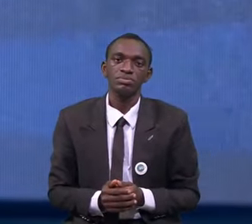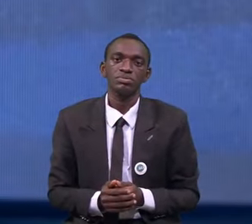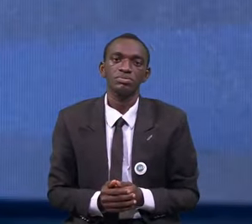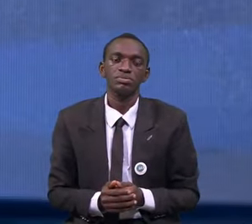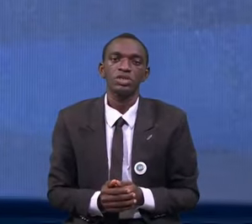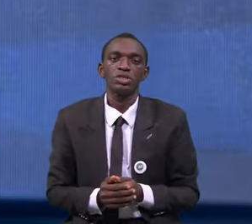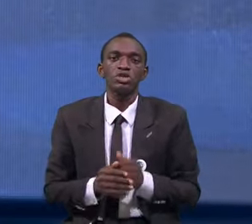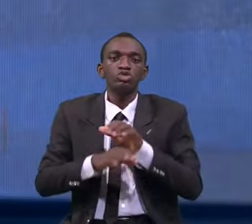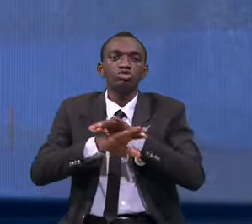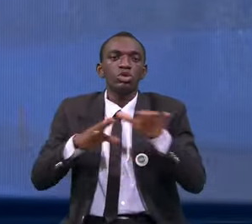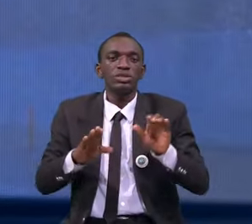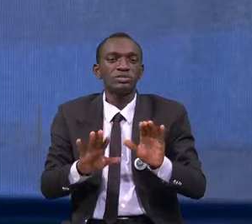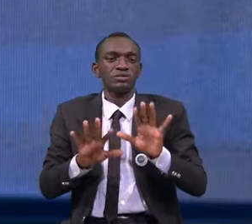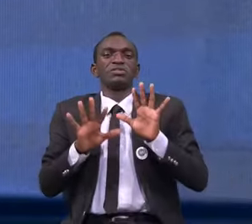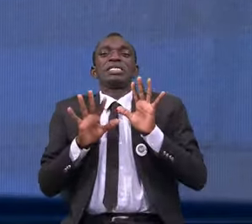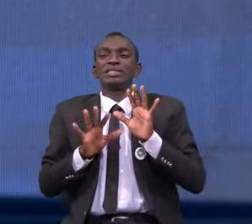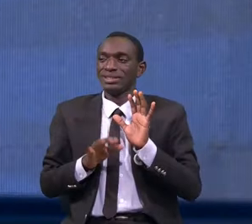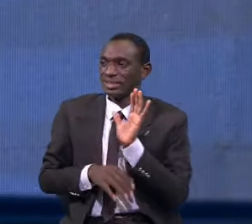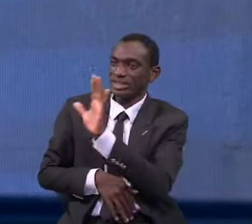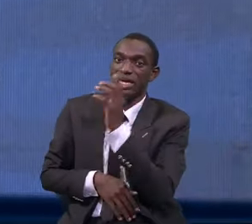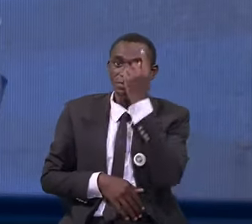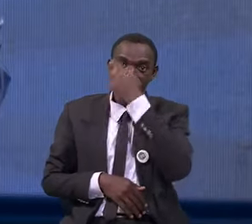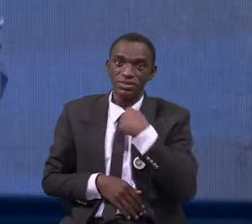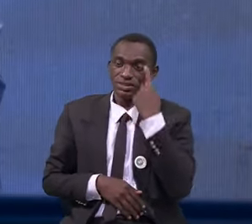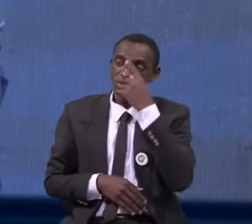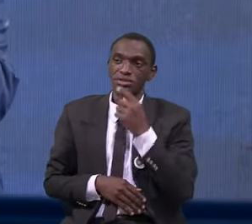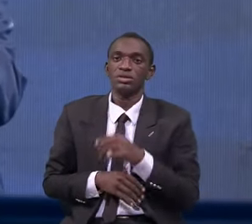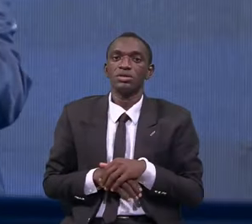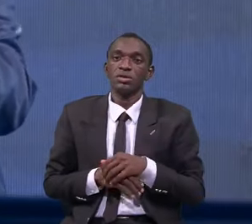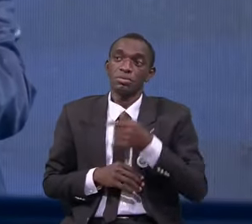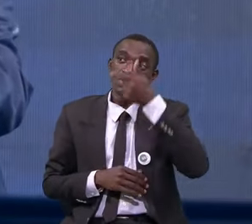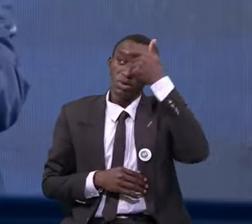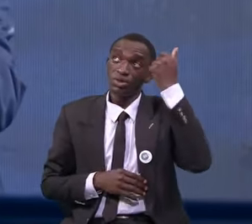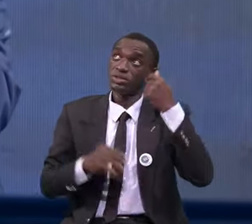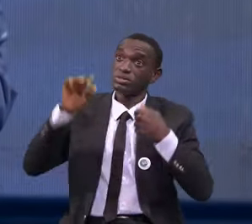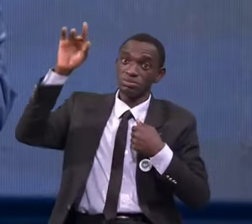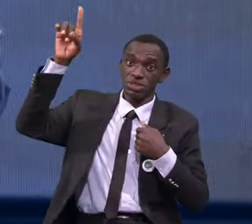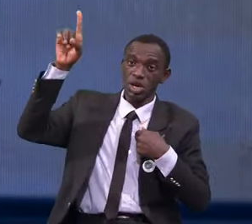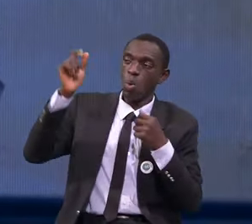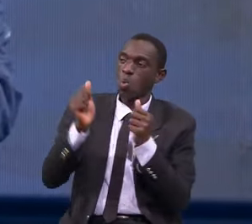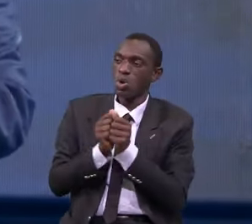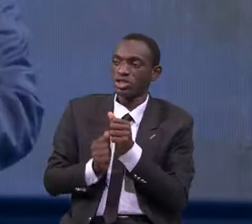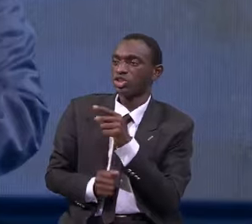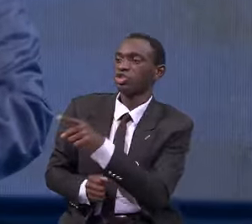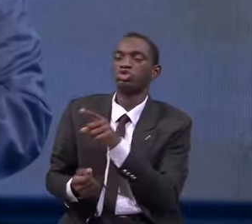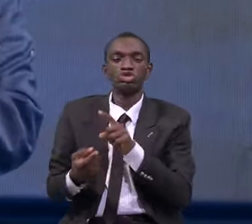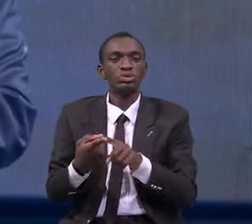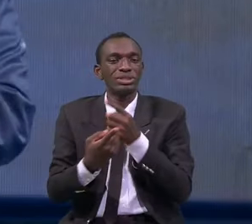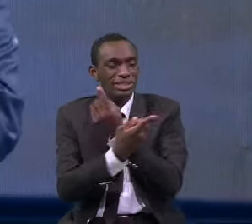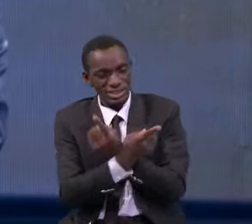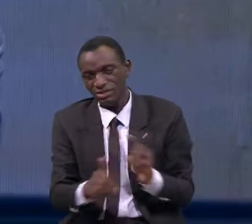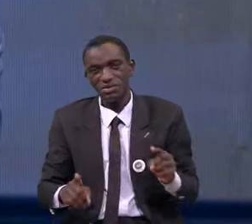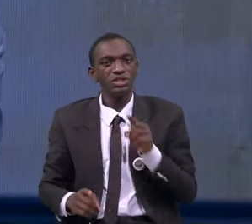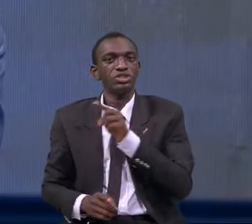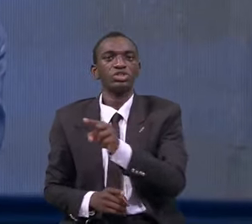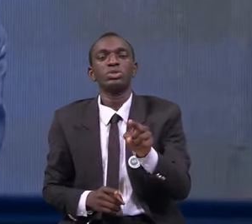Be not afraid of their faces, for I am with thee to deliver thee, says the